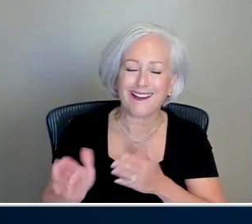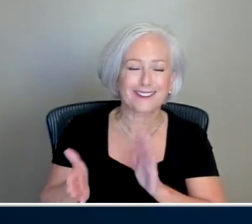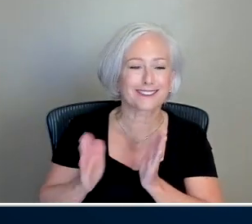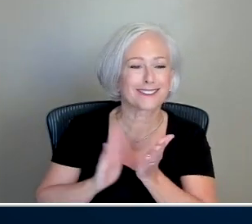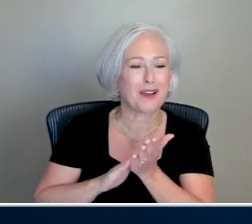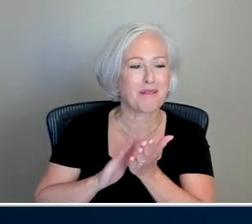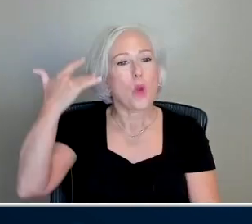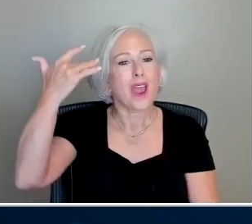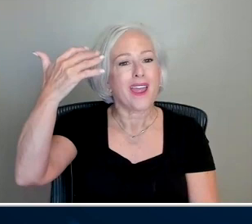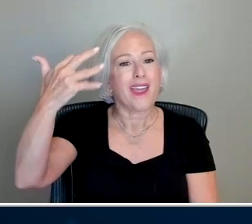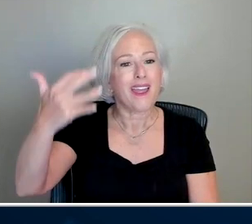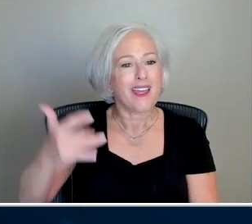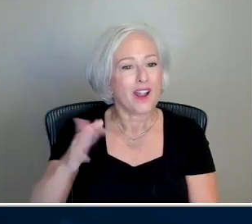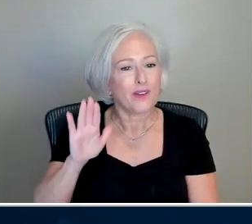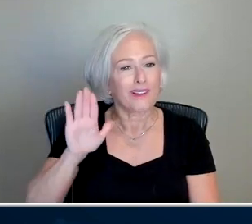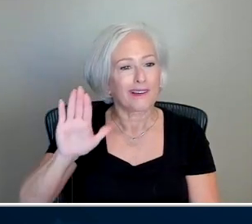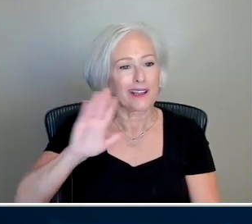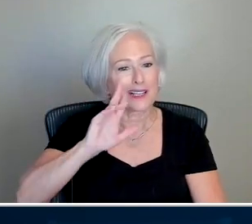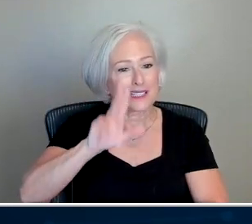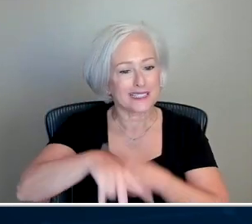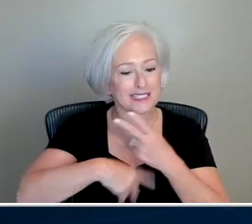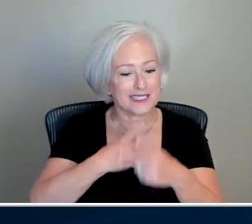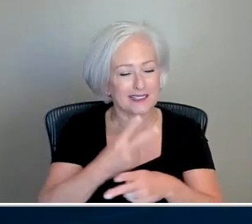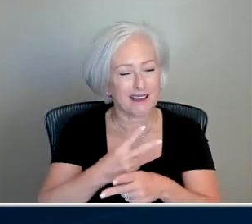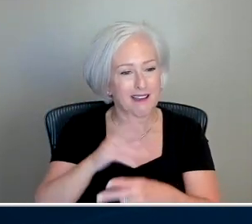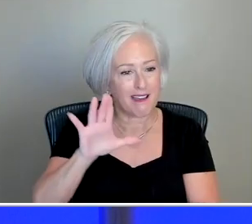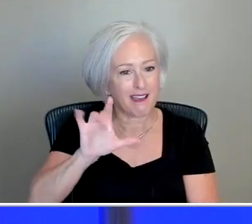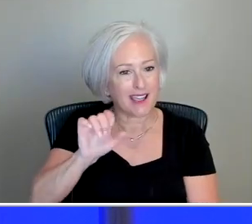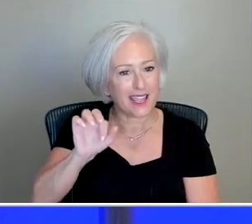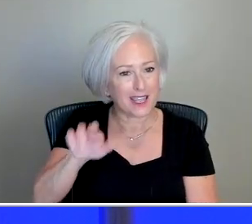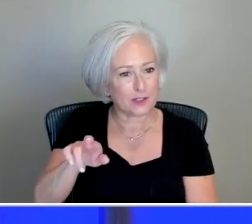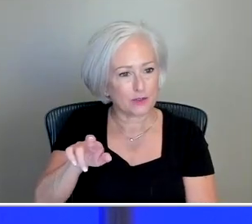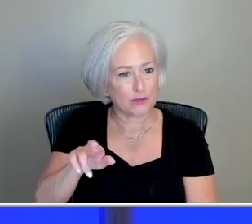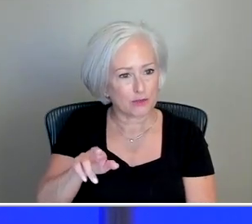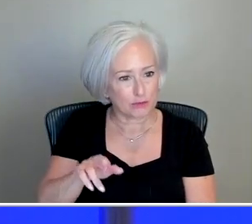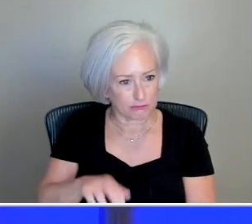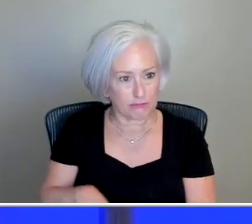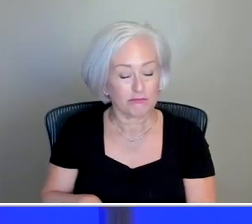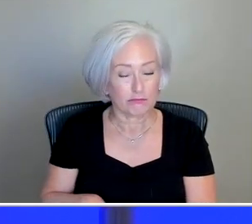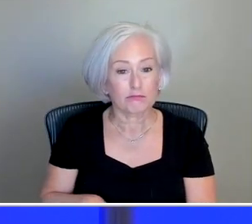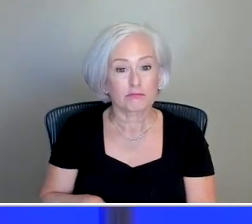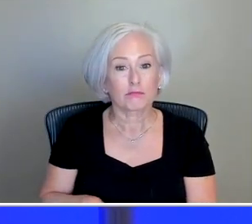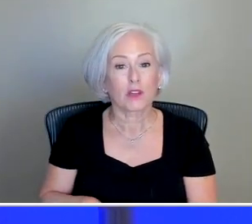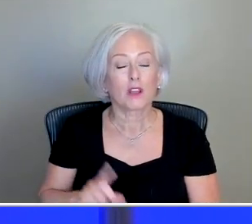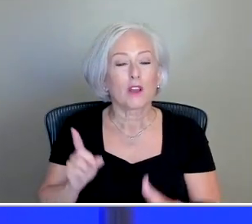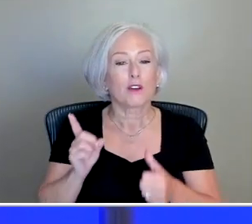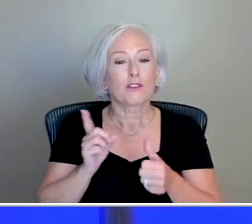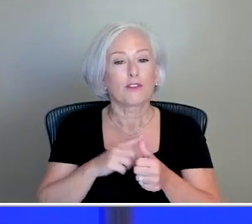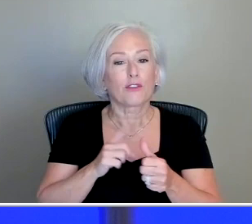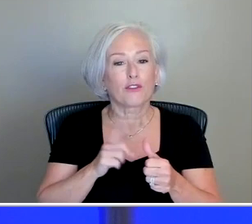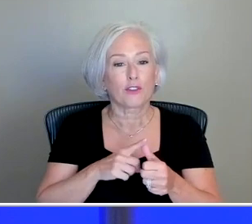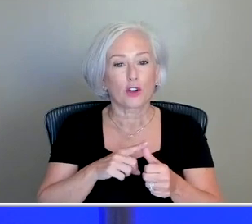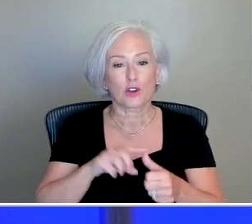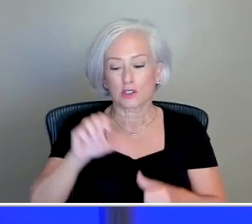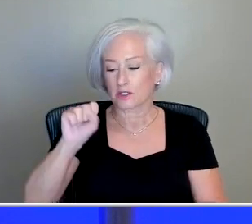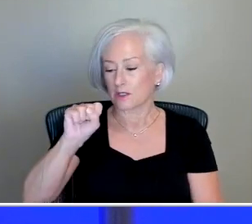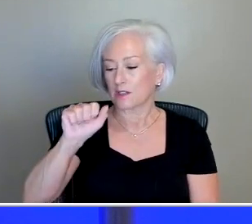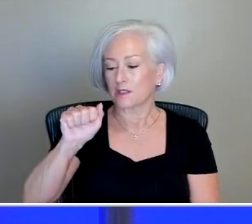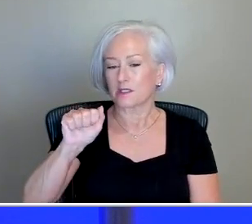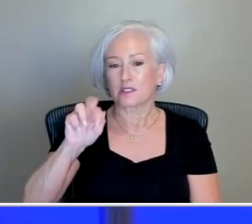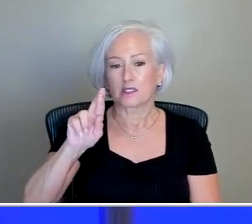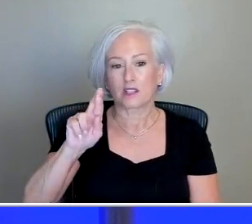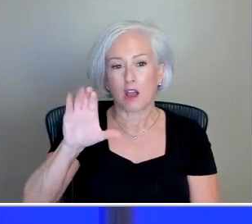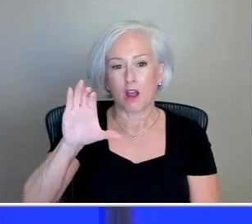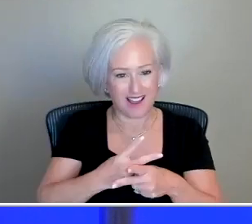is the cancer that Gary had? Sure. So first of all sarcomas are extraordinarily rare. There are about